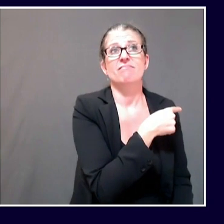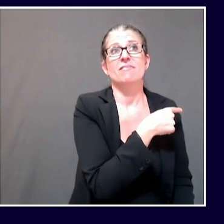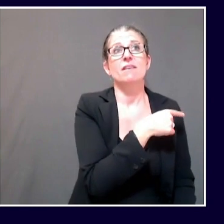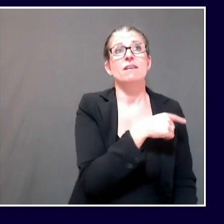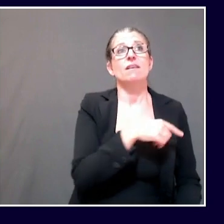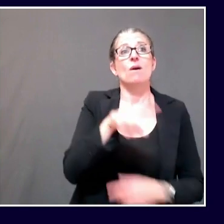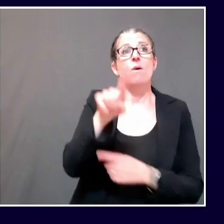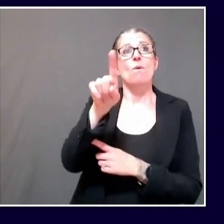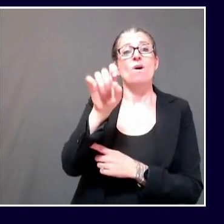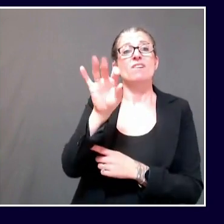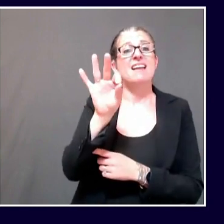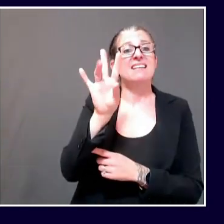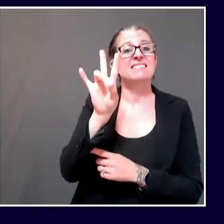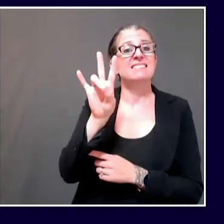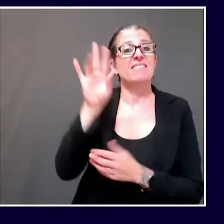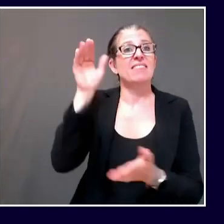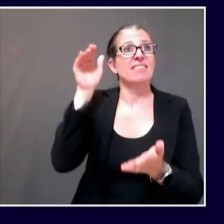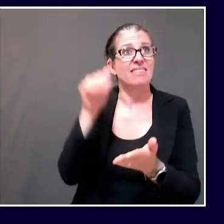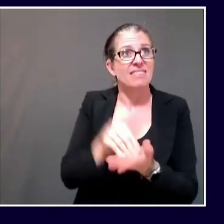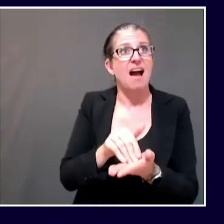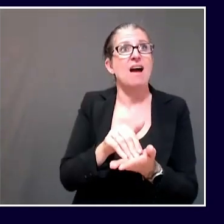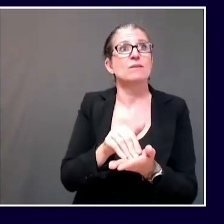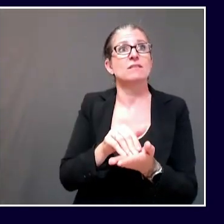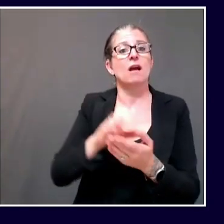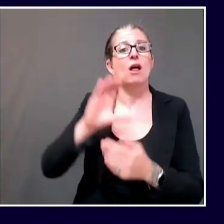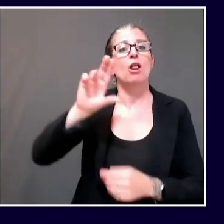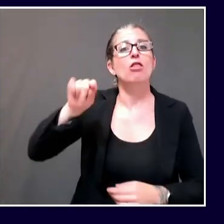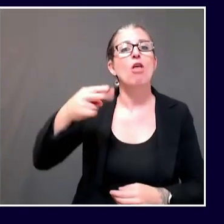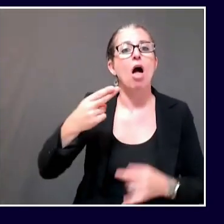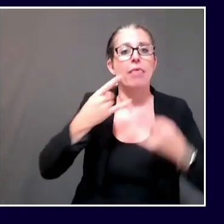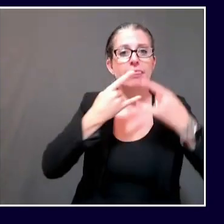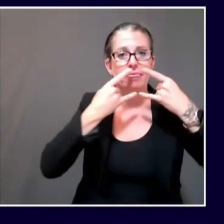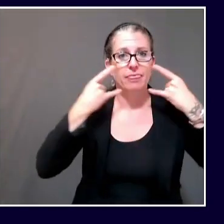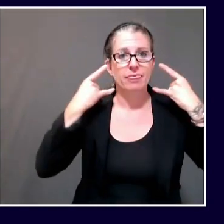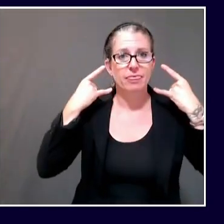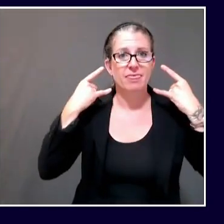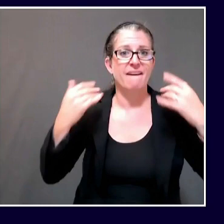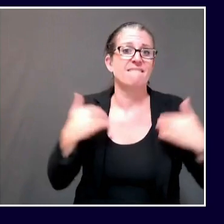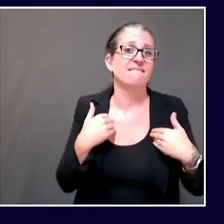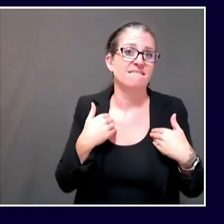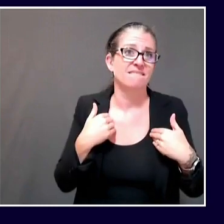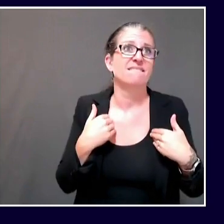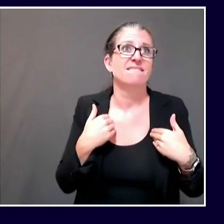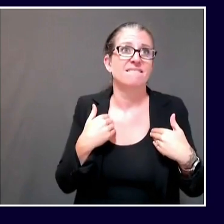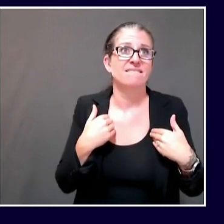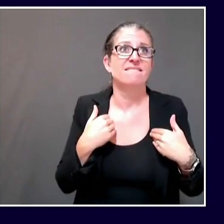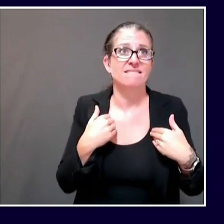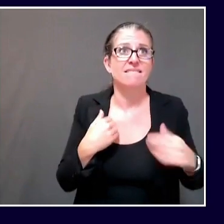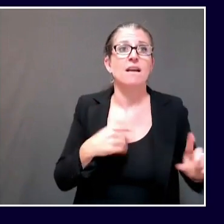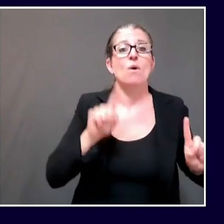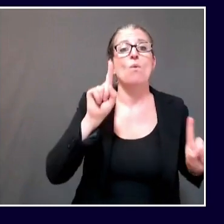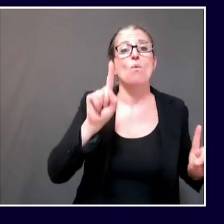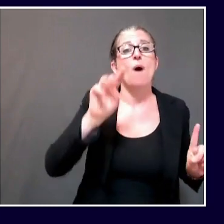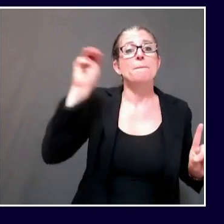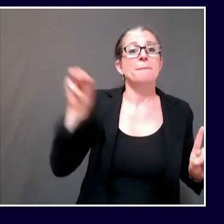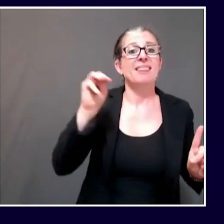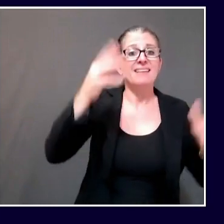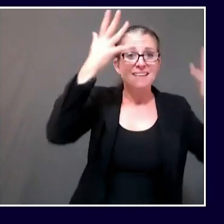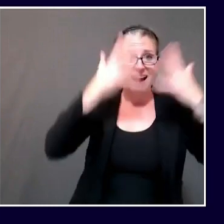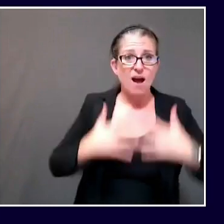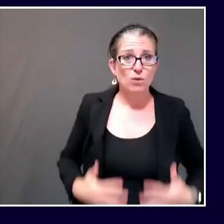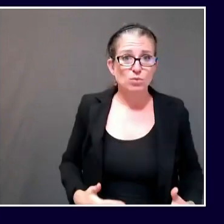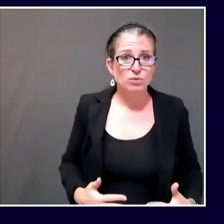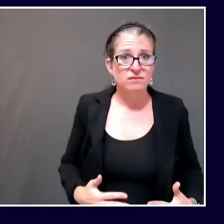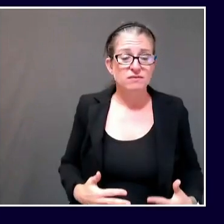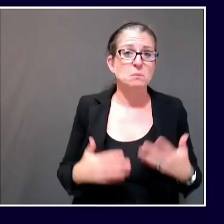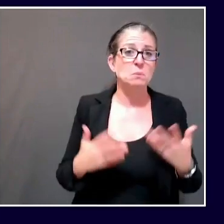197,000 cloth face coverings, about 1 million or so gowns. We can get you the full list